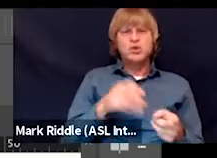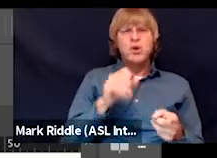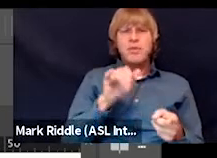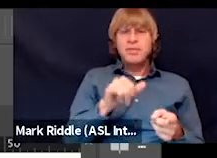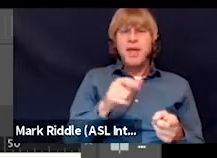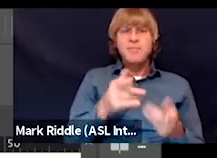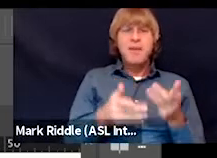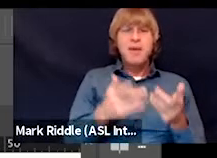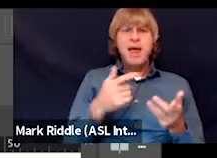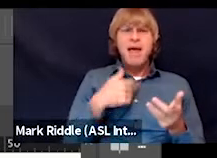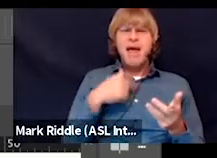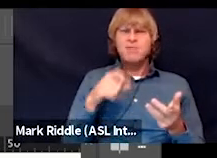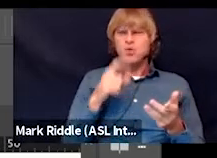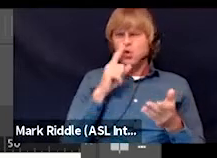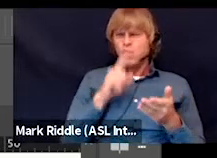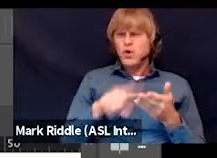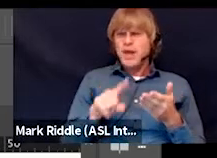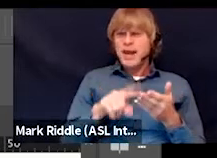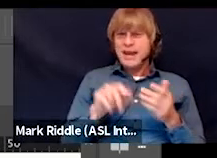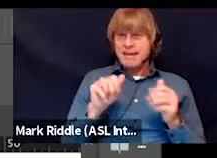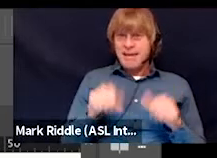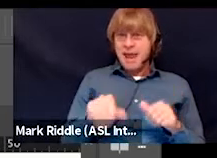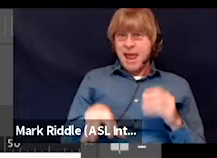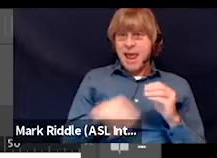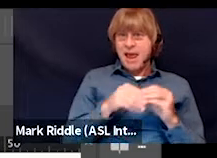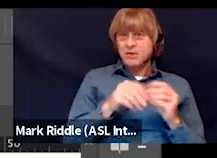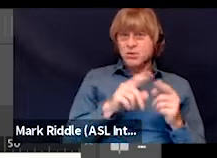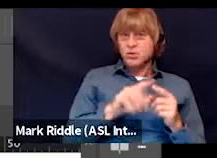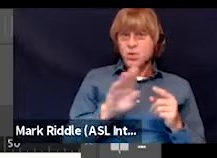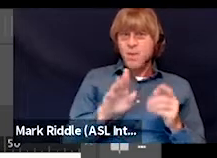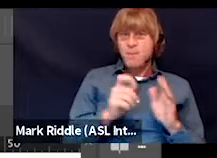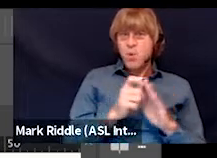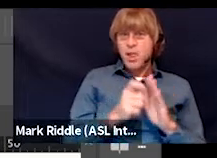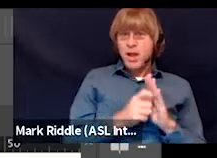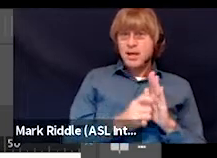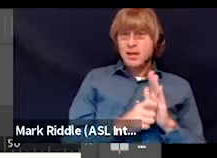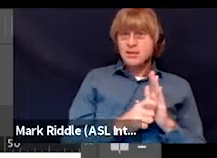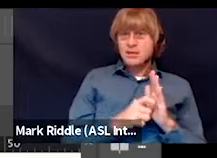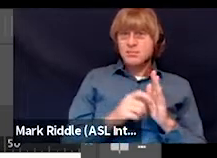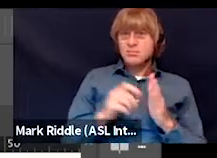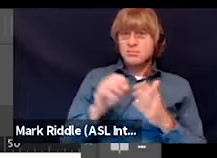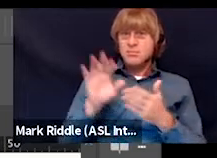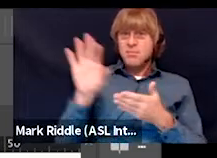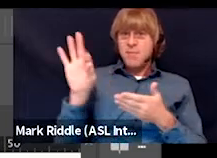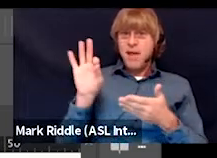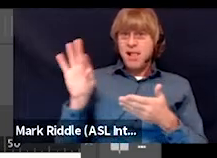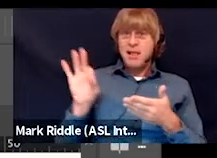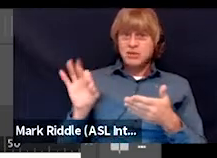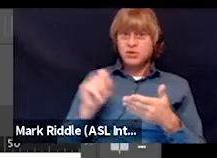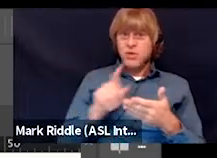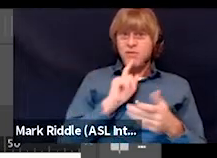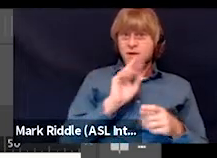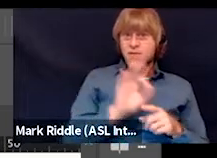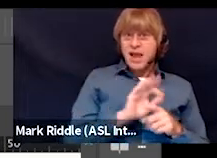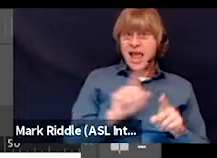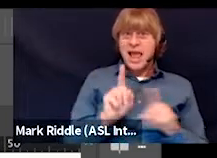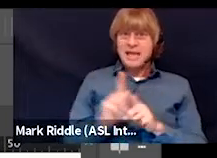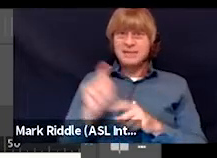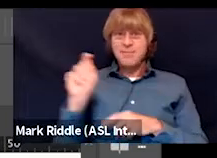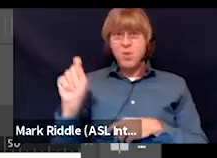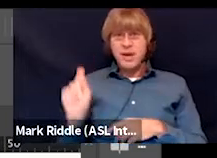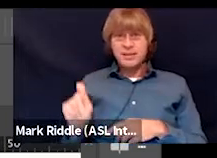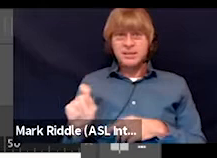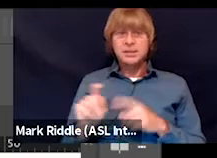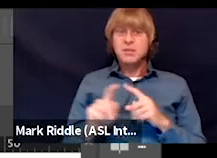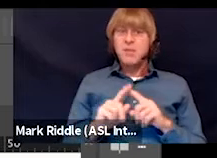may, I need to look into, can you add them to your bullet palette so that they really truly function as bullets? But I